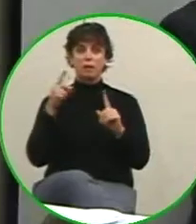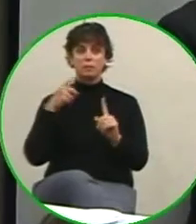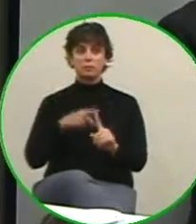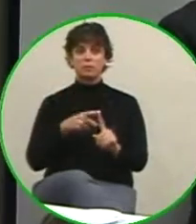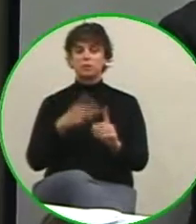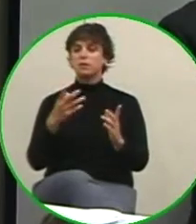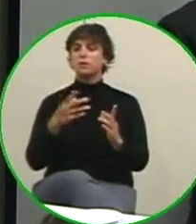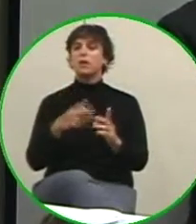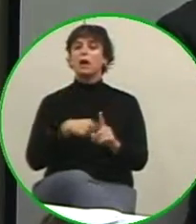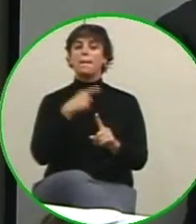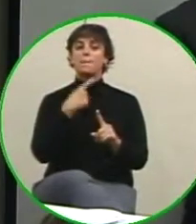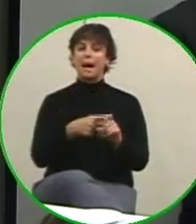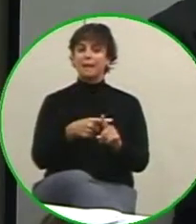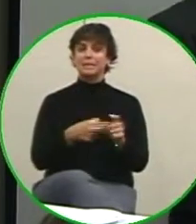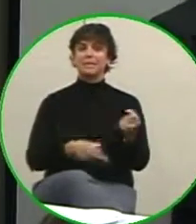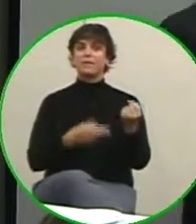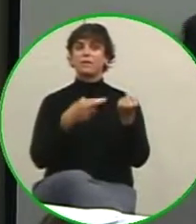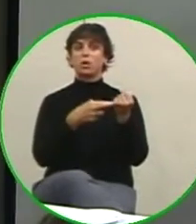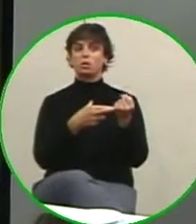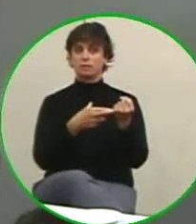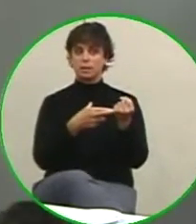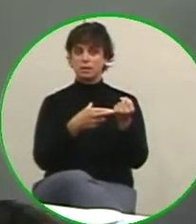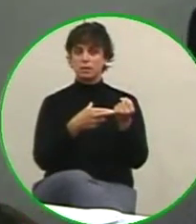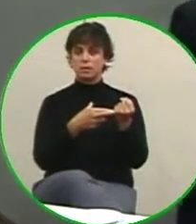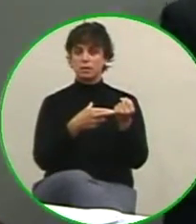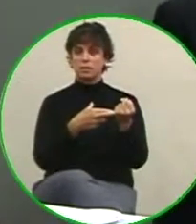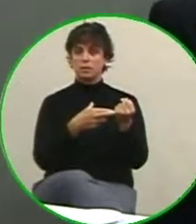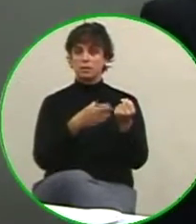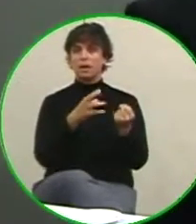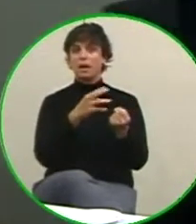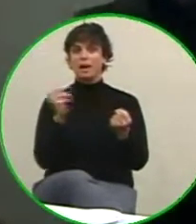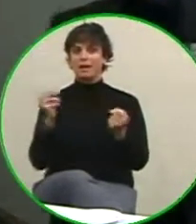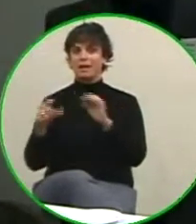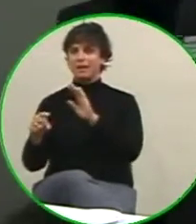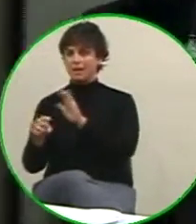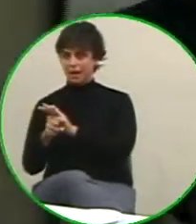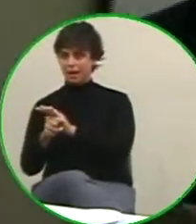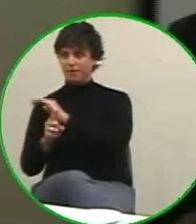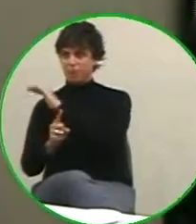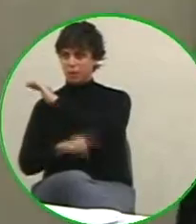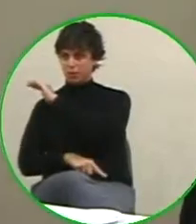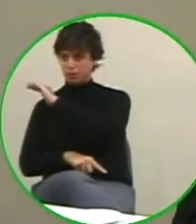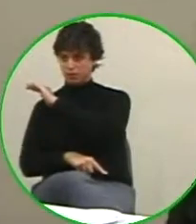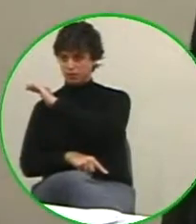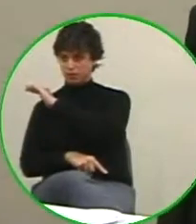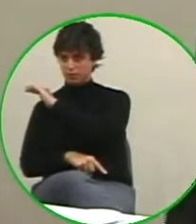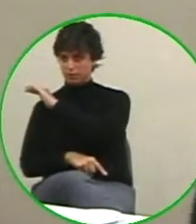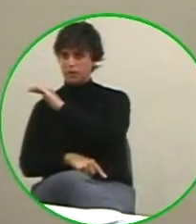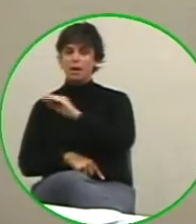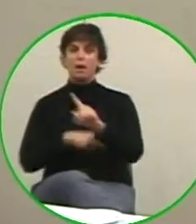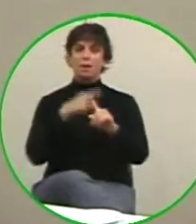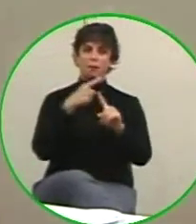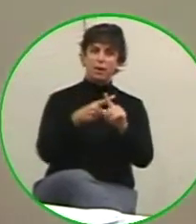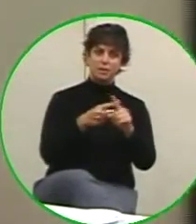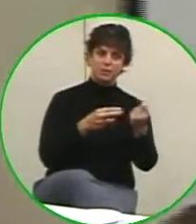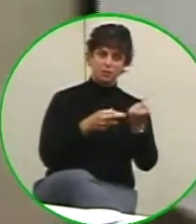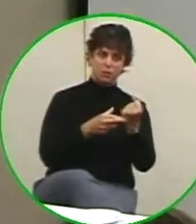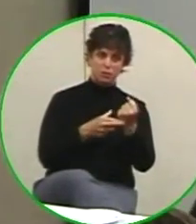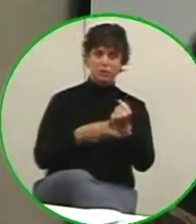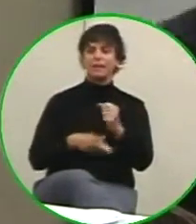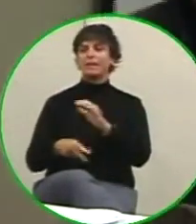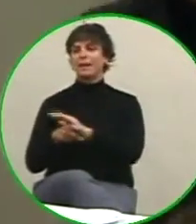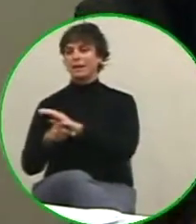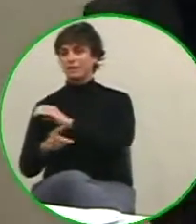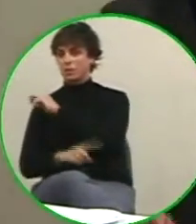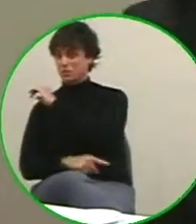is positive reinforcement and negative punishment. Positive reinforcement and negative